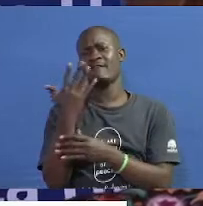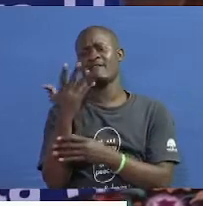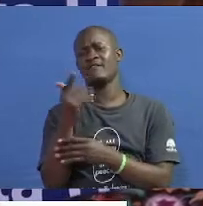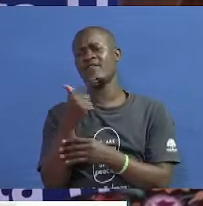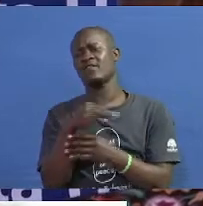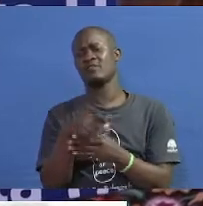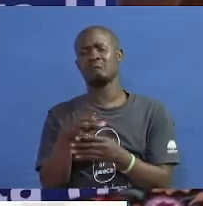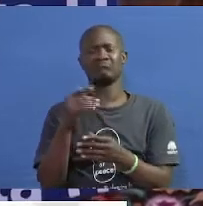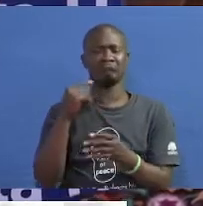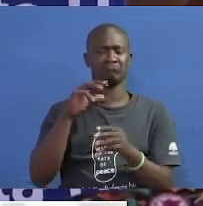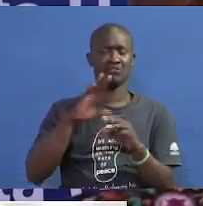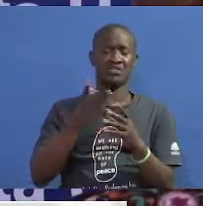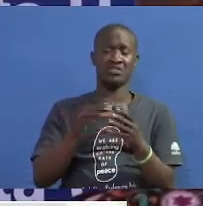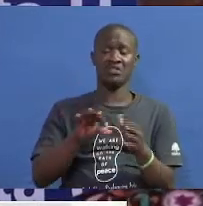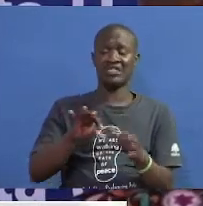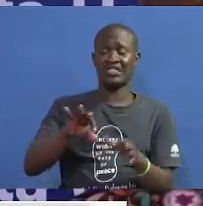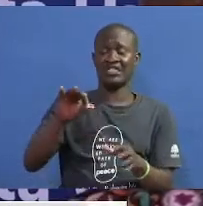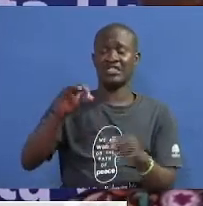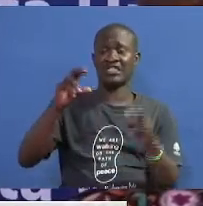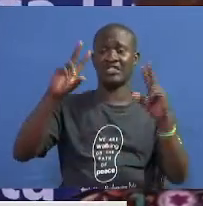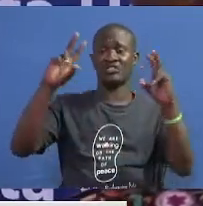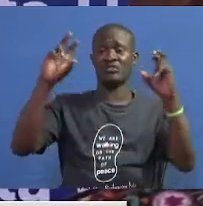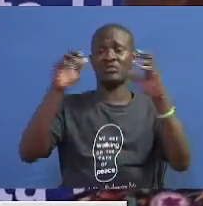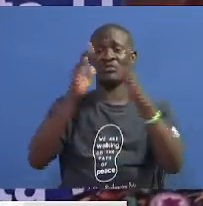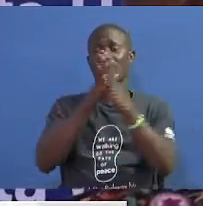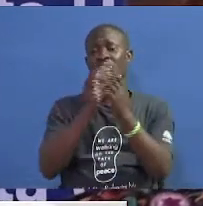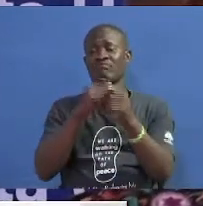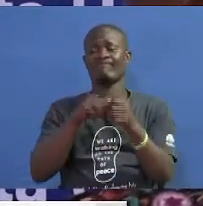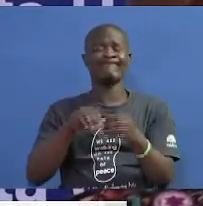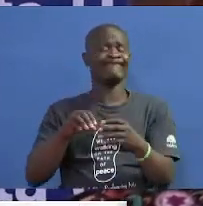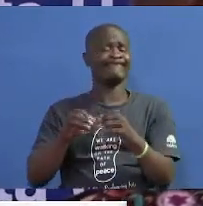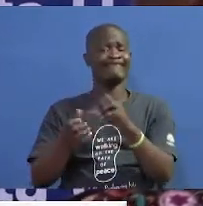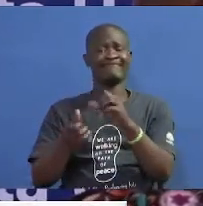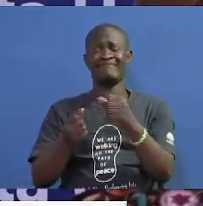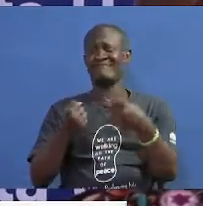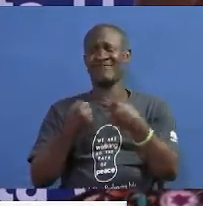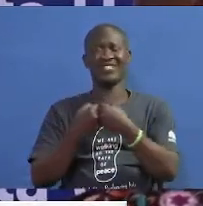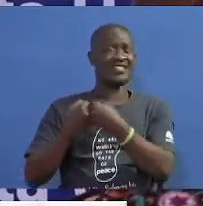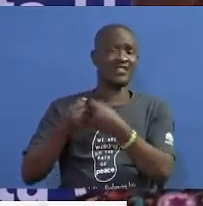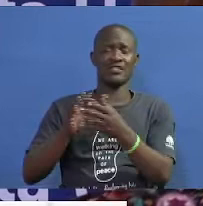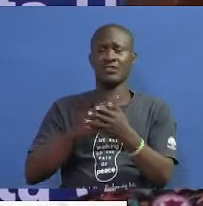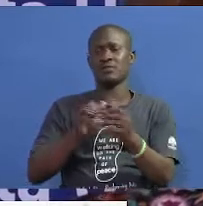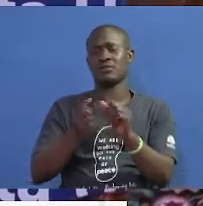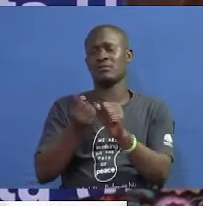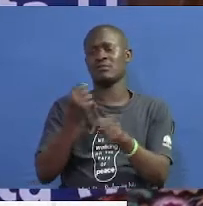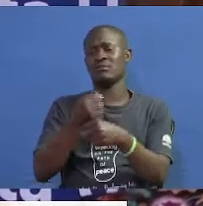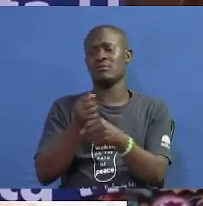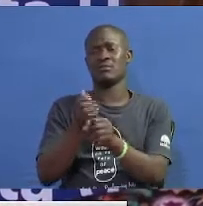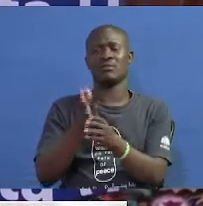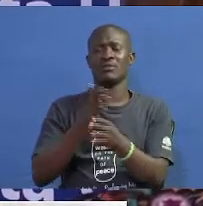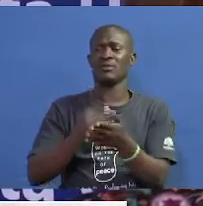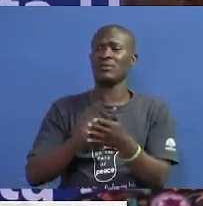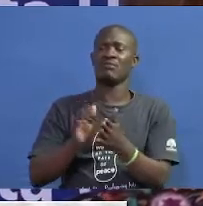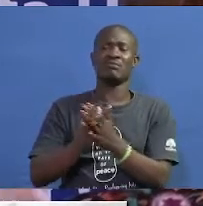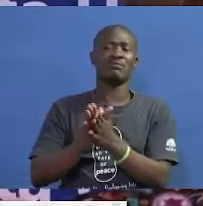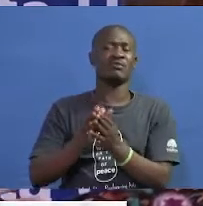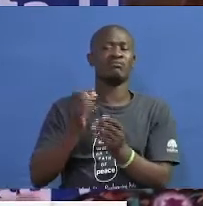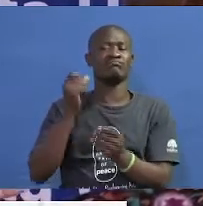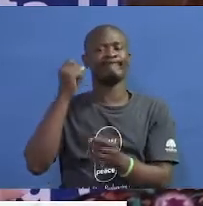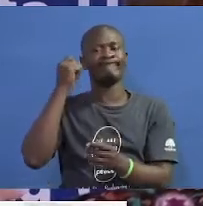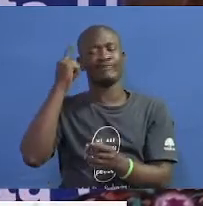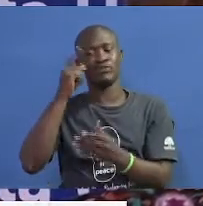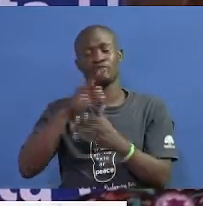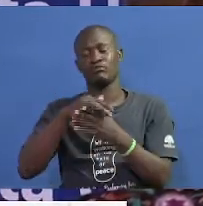about how we can take a topic that can be somewhat complicated and make it more accessible and readily understandable